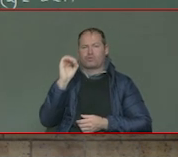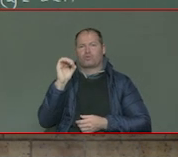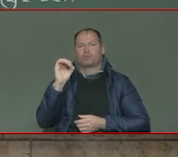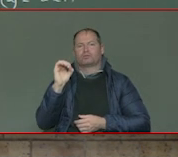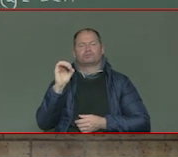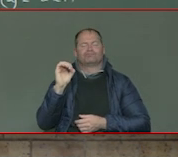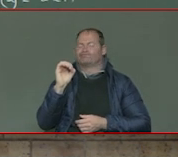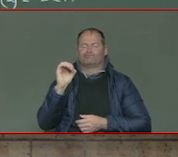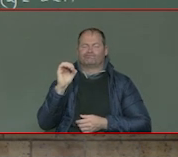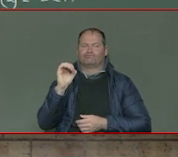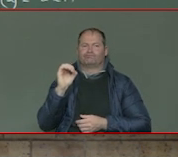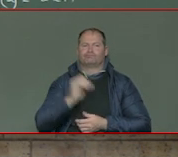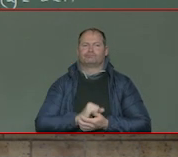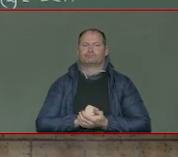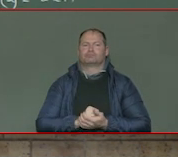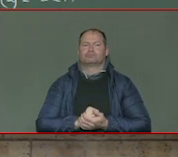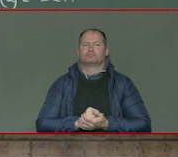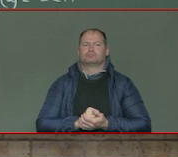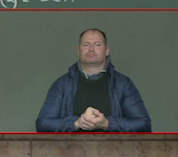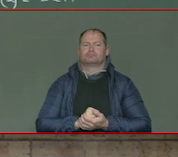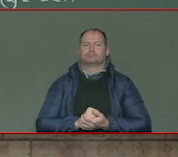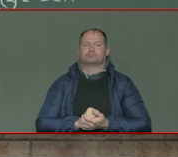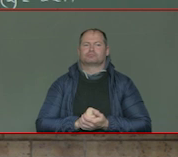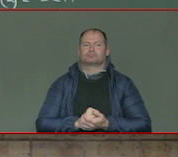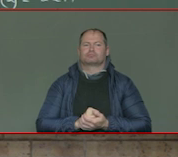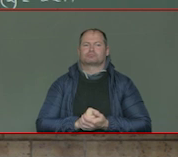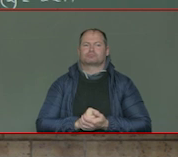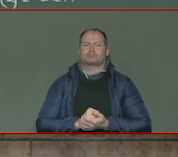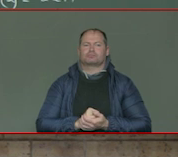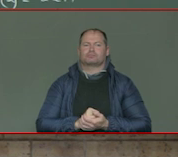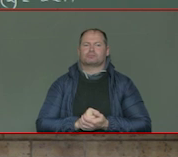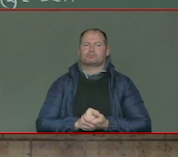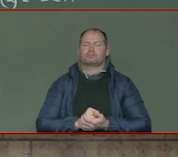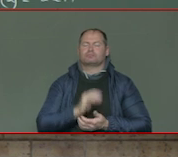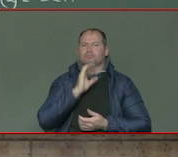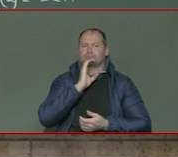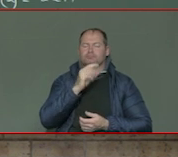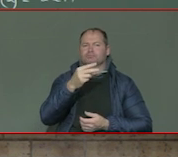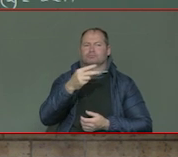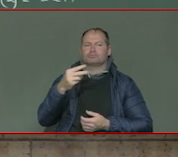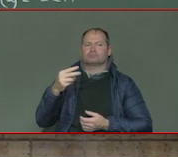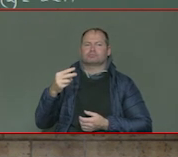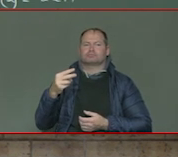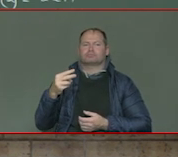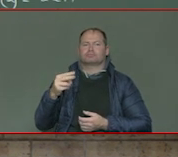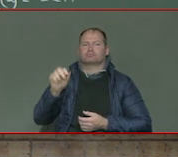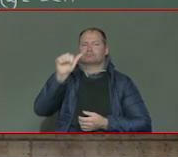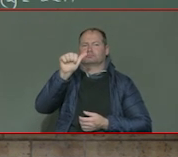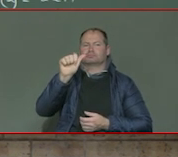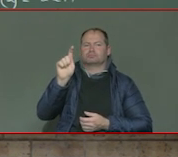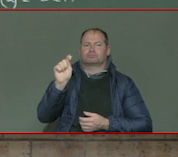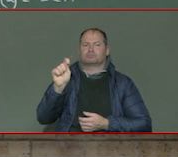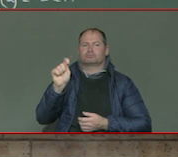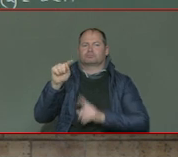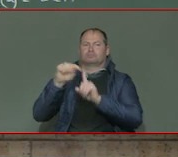here becomes 6t plus 2 times 1, which is equal to, in this case, 6t